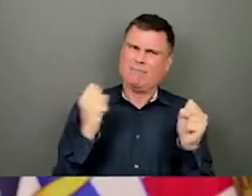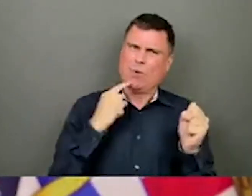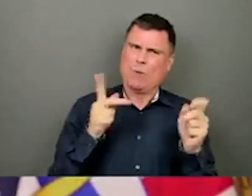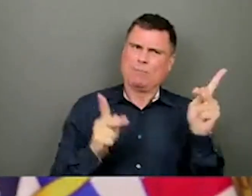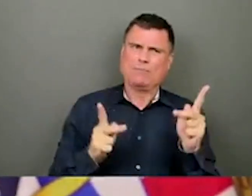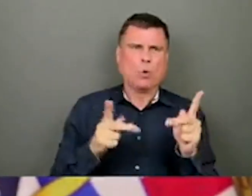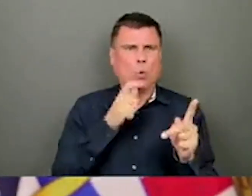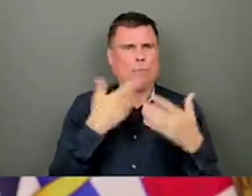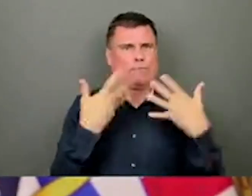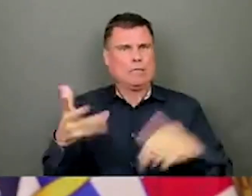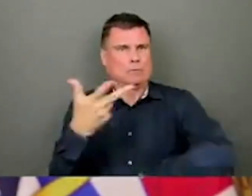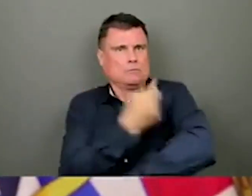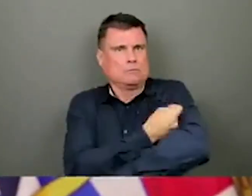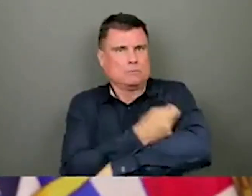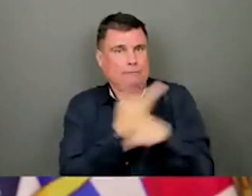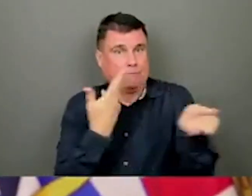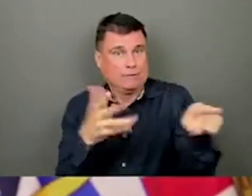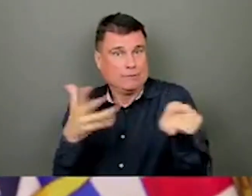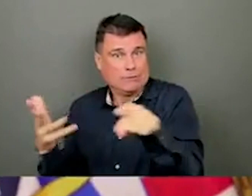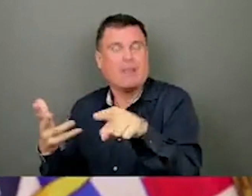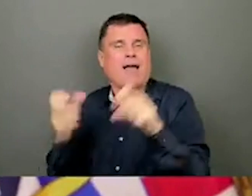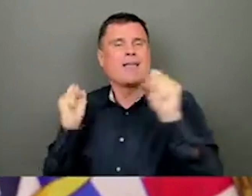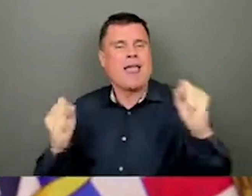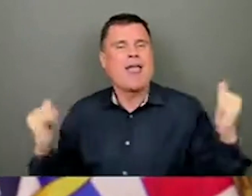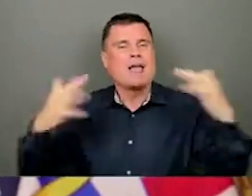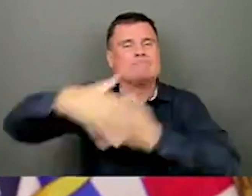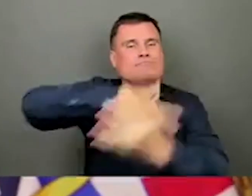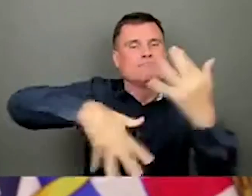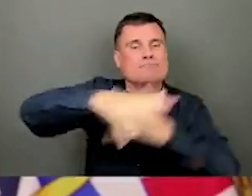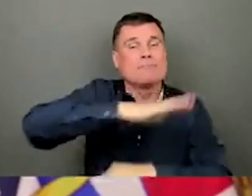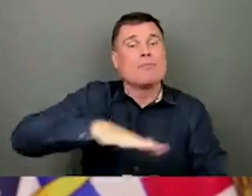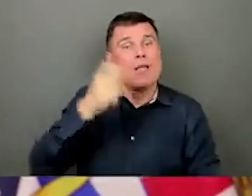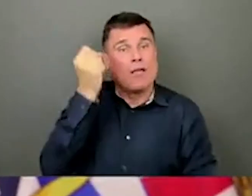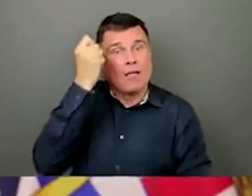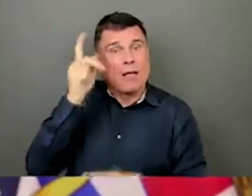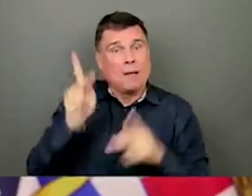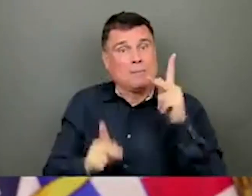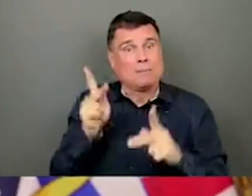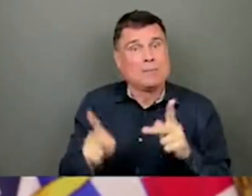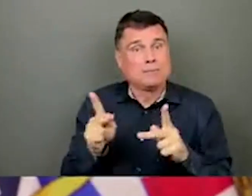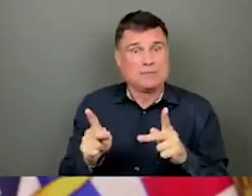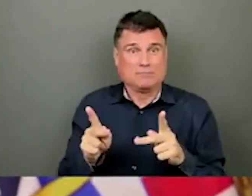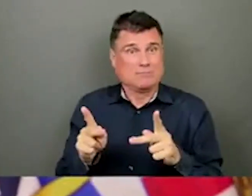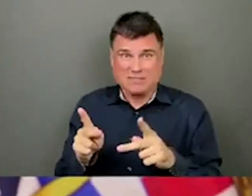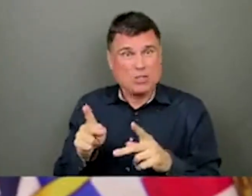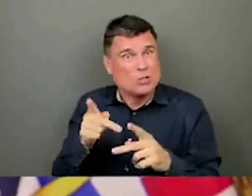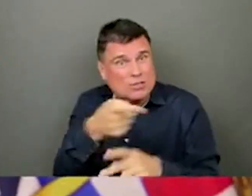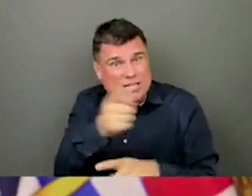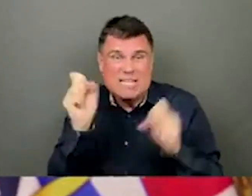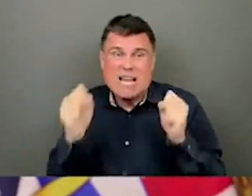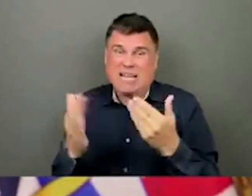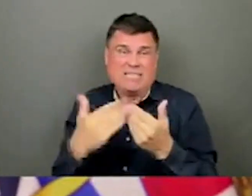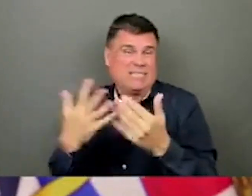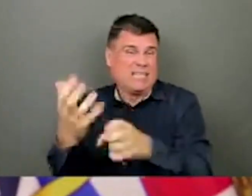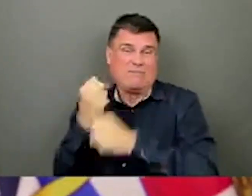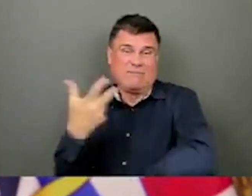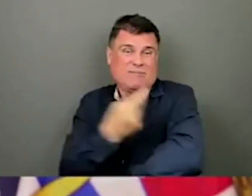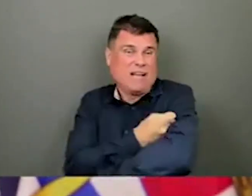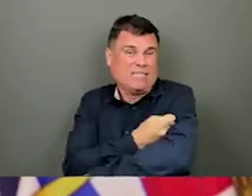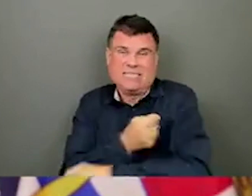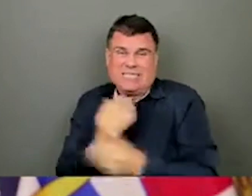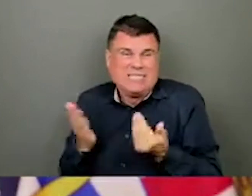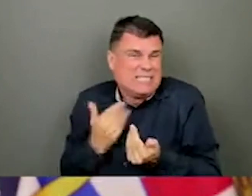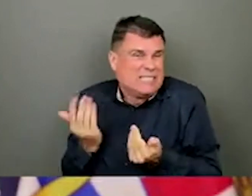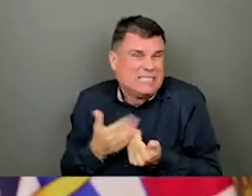continue to be many ways for people to receive their first and second doses of vaccine. It's quick, it's safe, it's easy, and it's